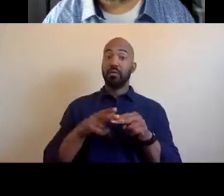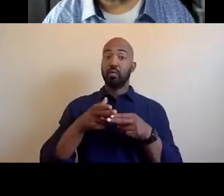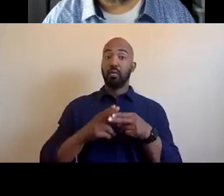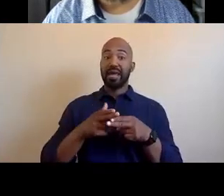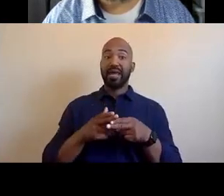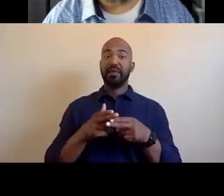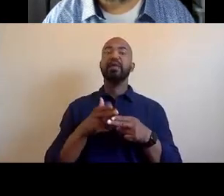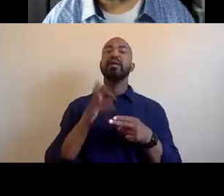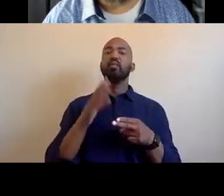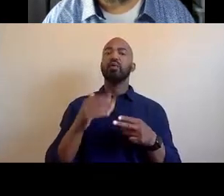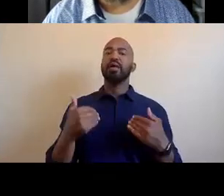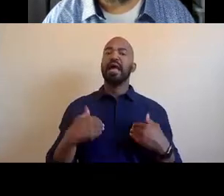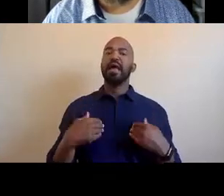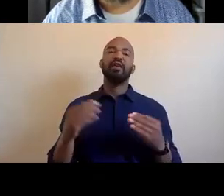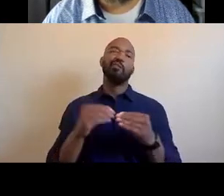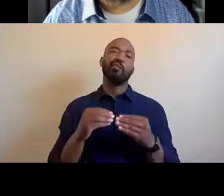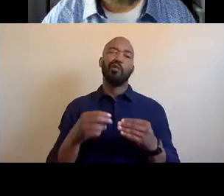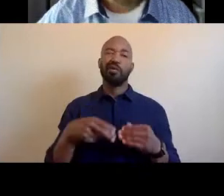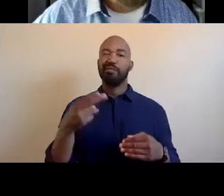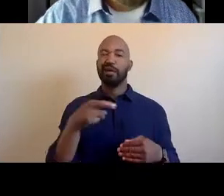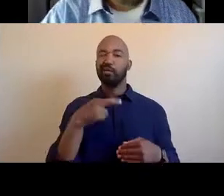COVID-19 pandemic. So that's an interesting